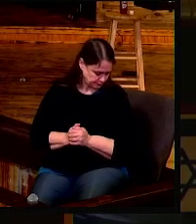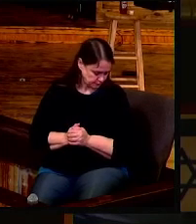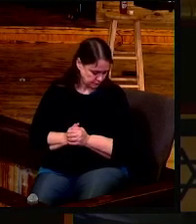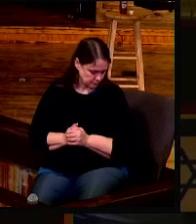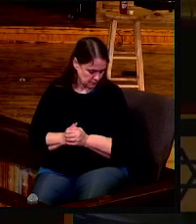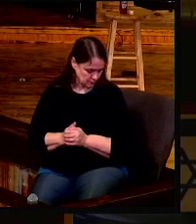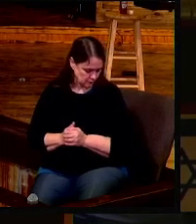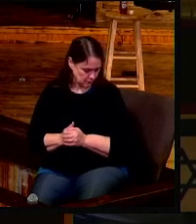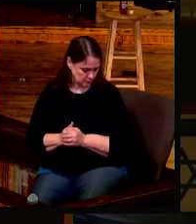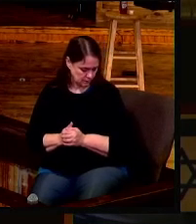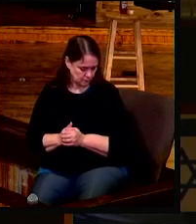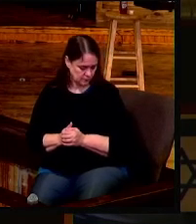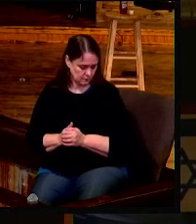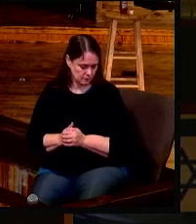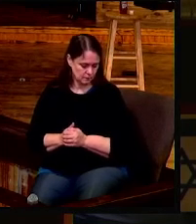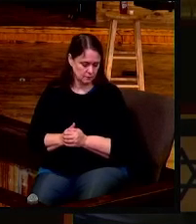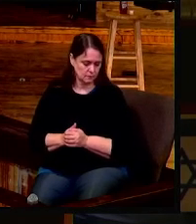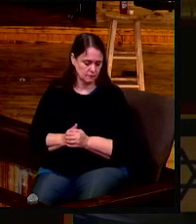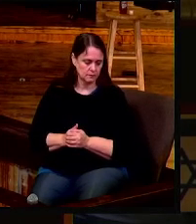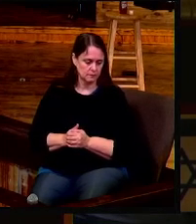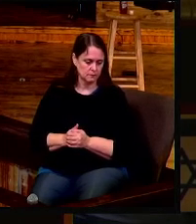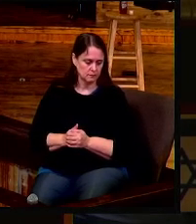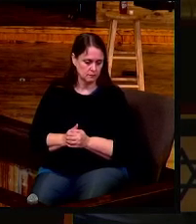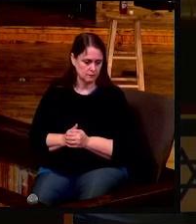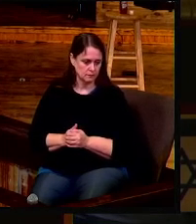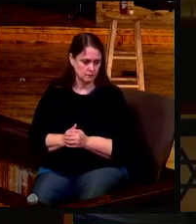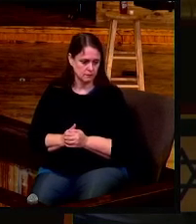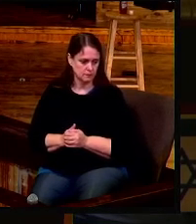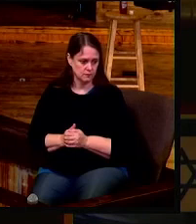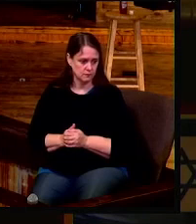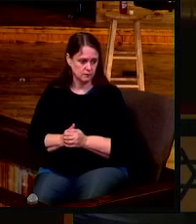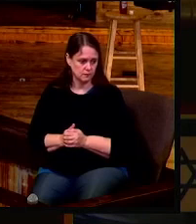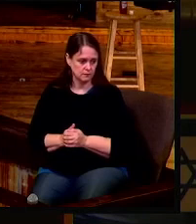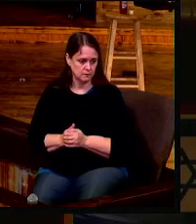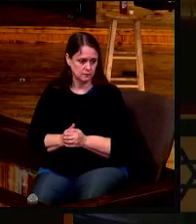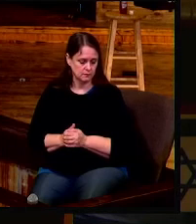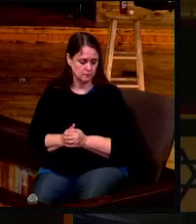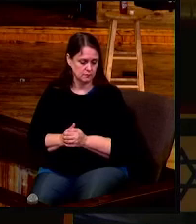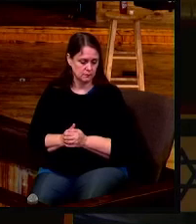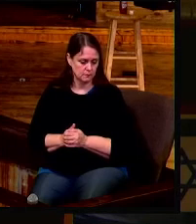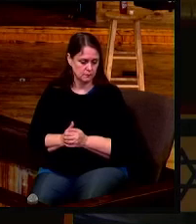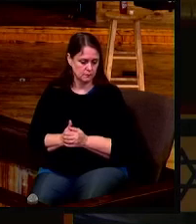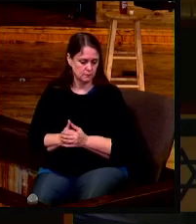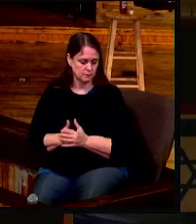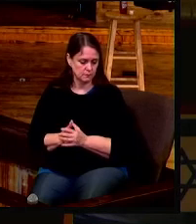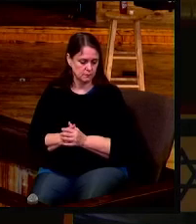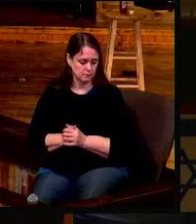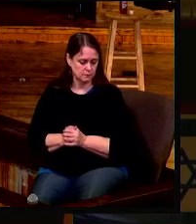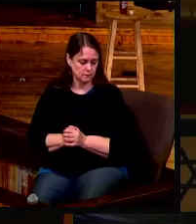But my kids talk to each other like that because that's the way I talk to them.